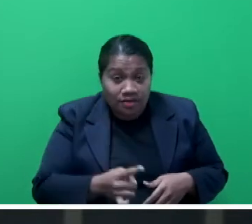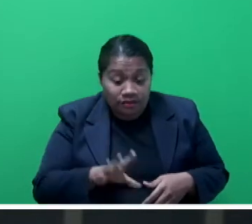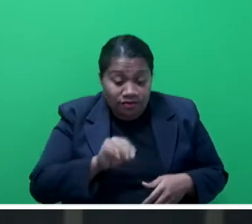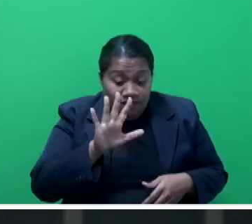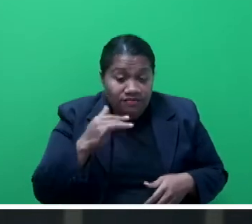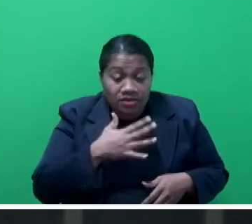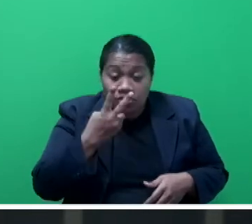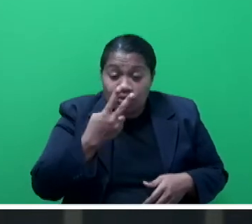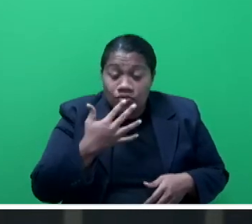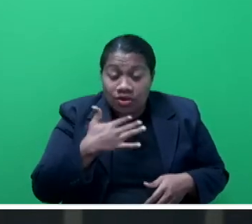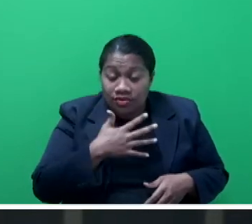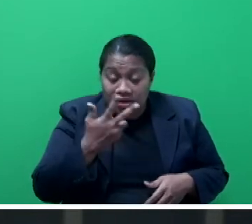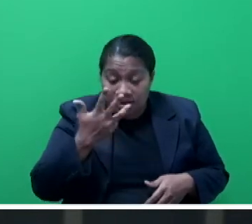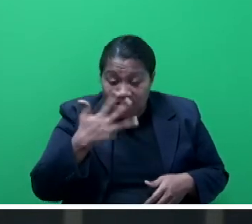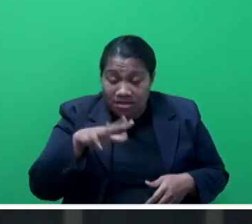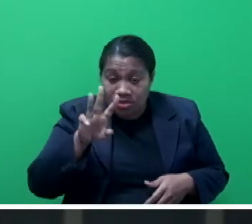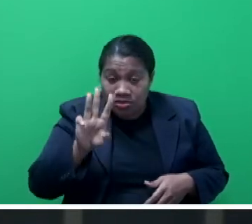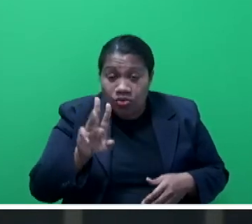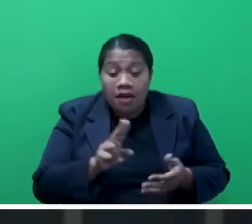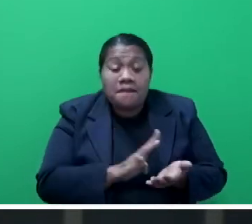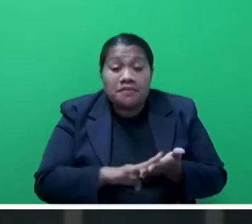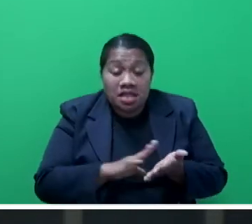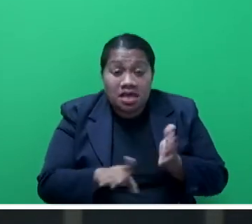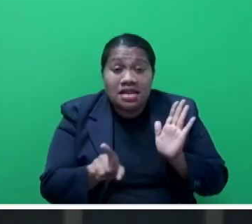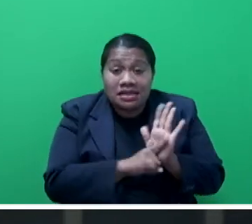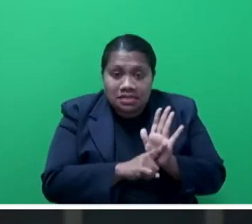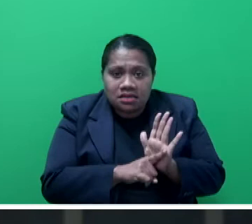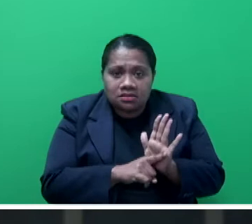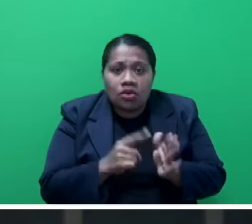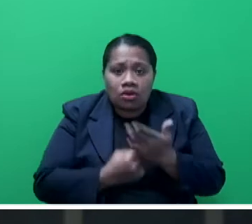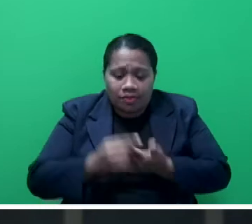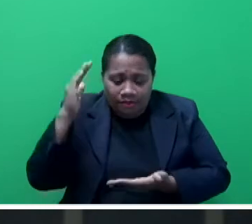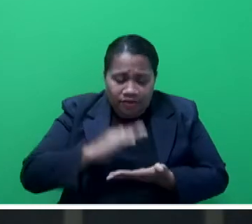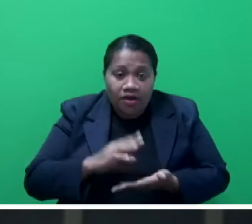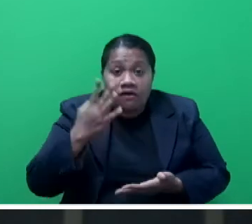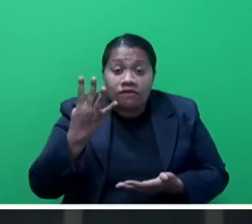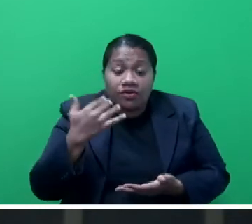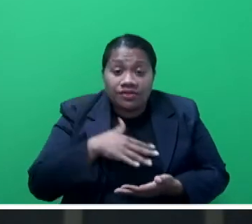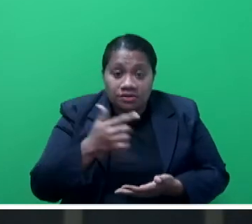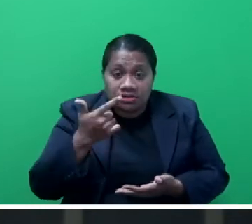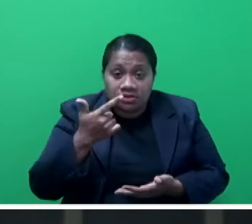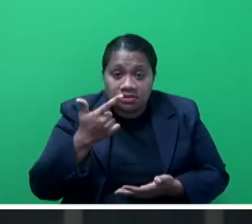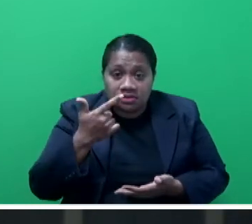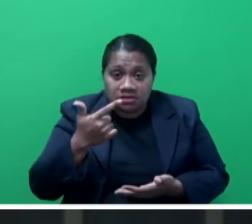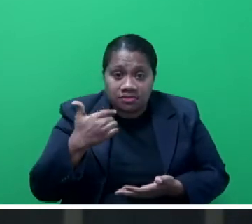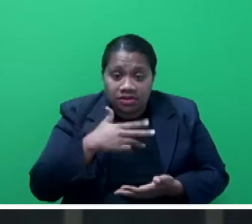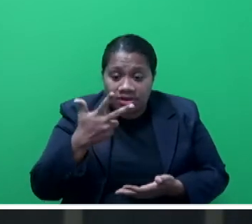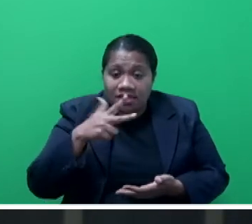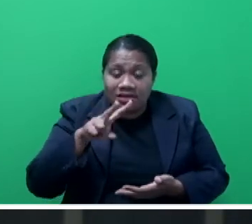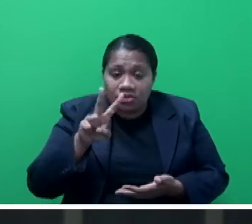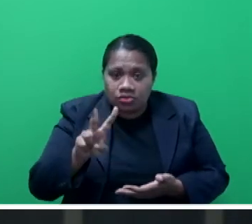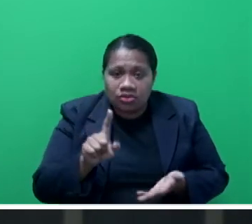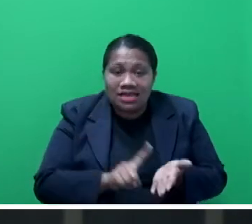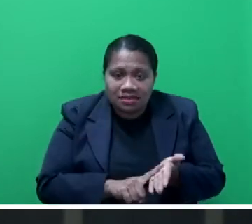5,292 megalitres or million litres in December to 4,872 megalitres in January. While in